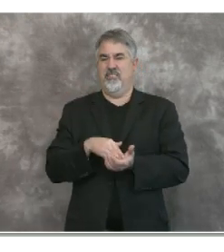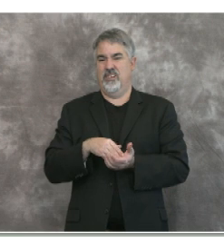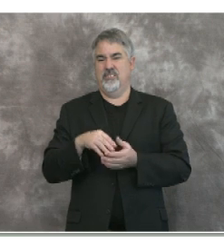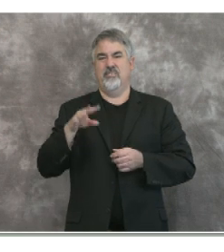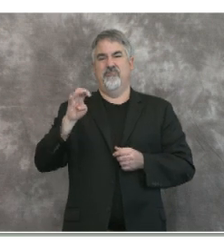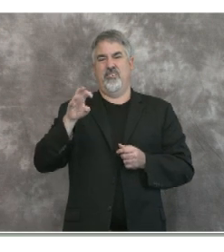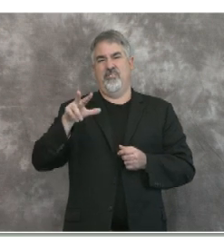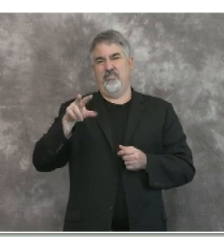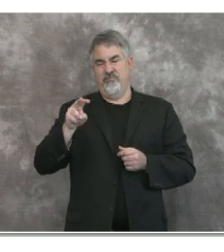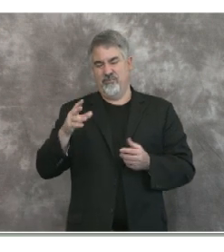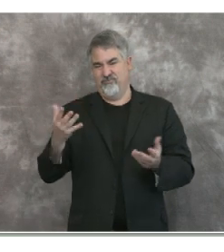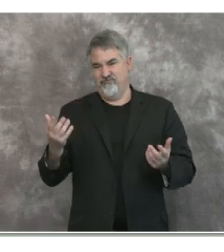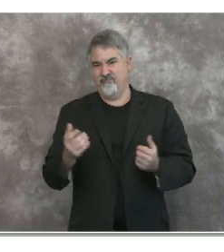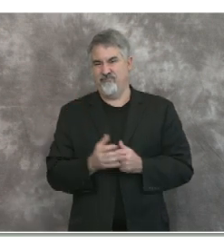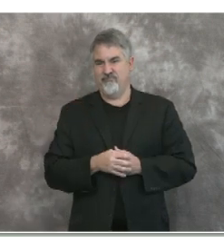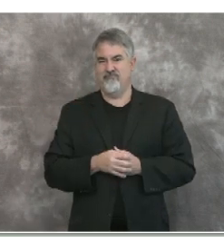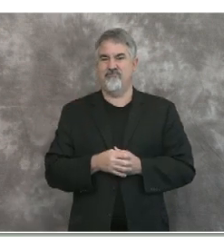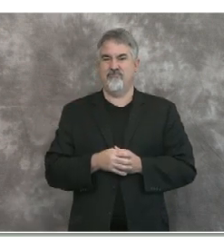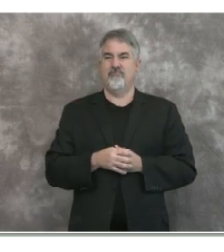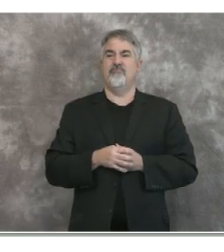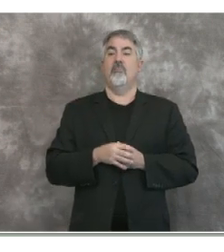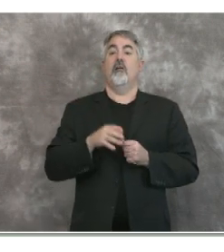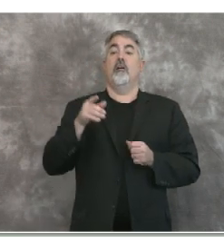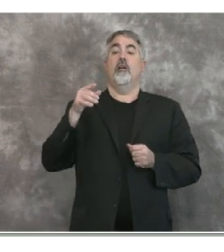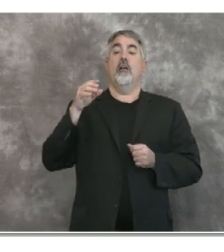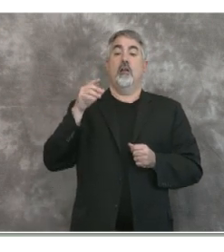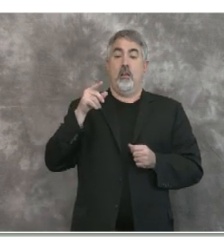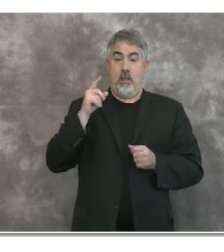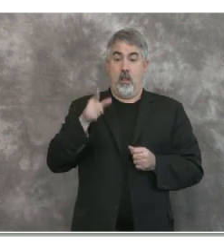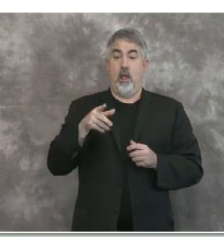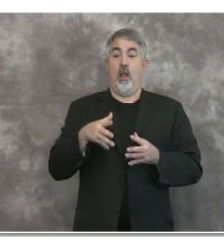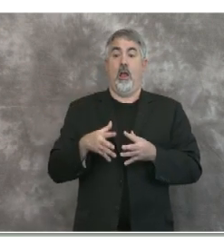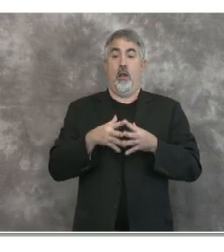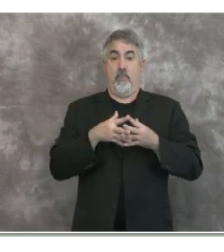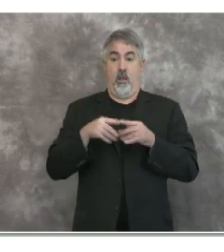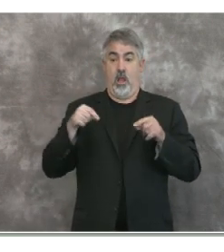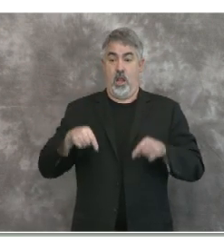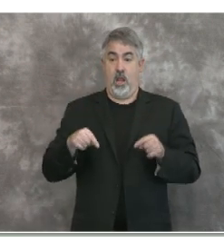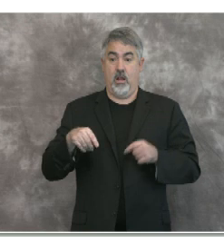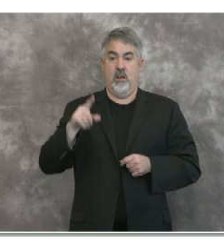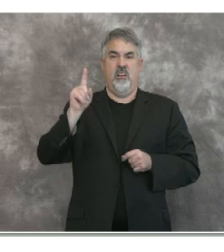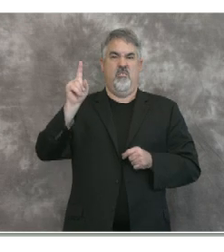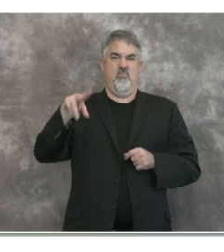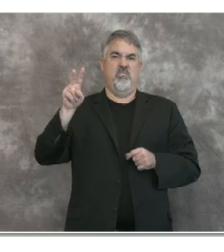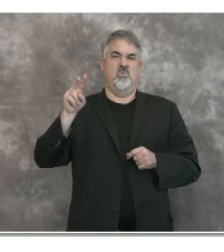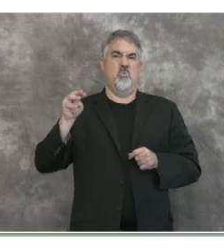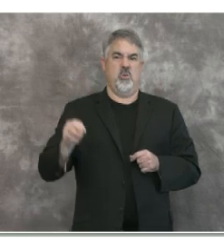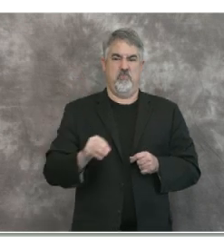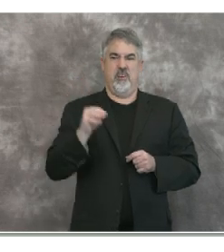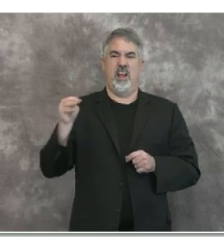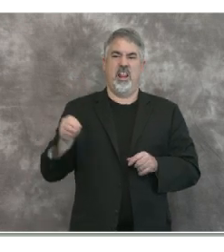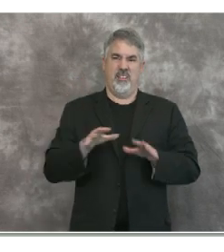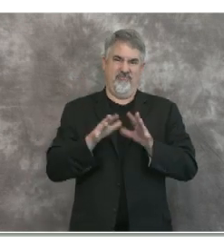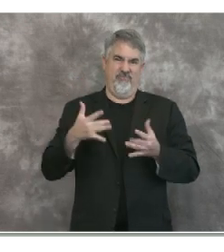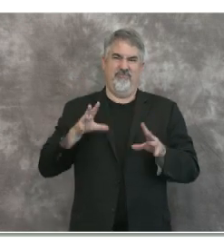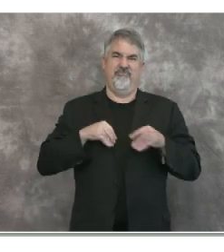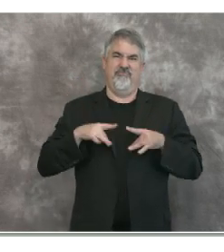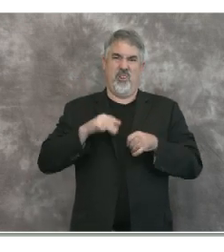266,000 deaths. Nationwide, the United States is reporting over 1.2 million positive cases, which